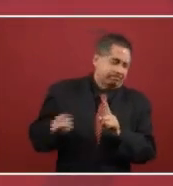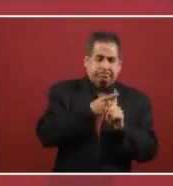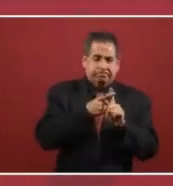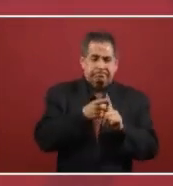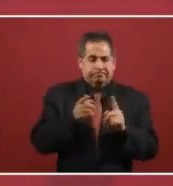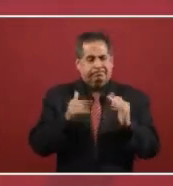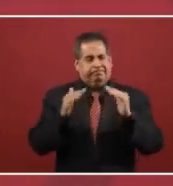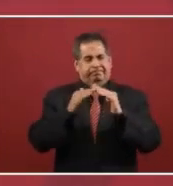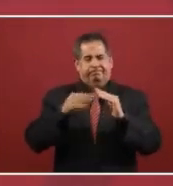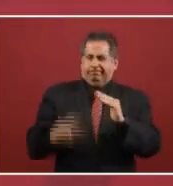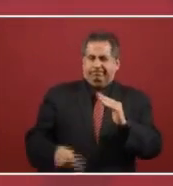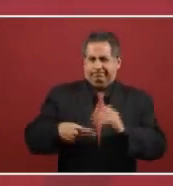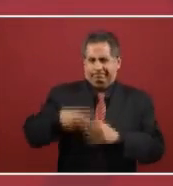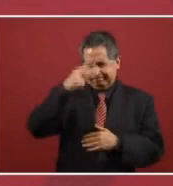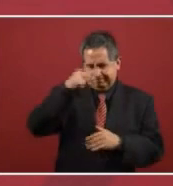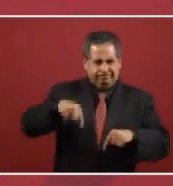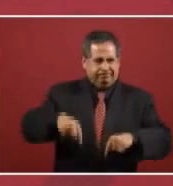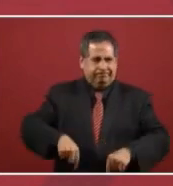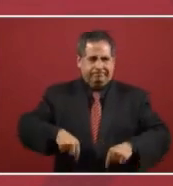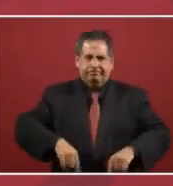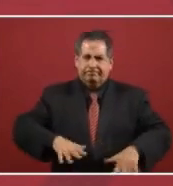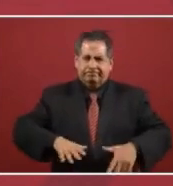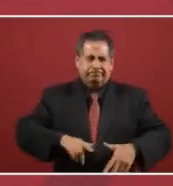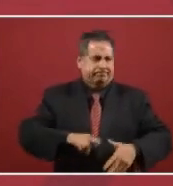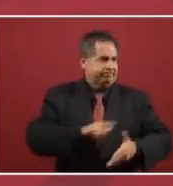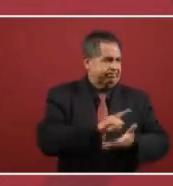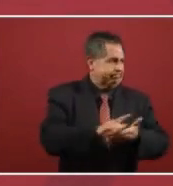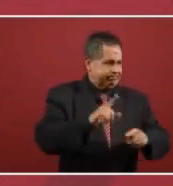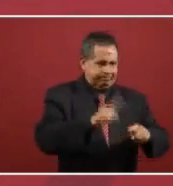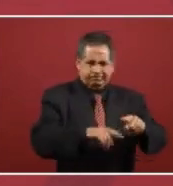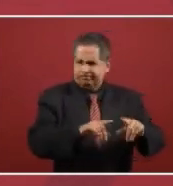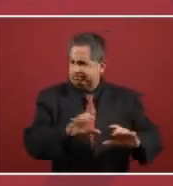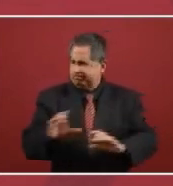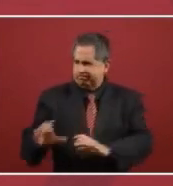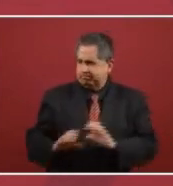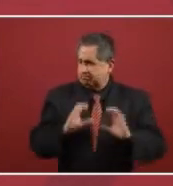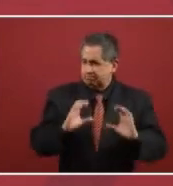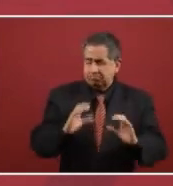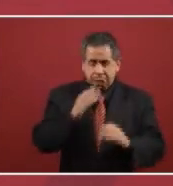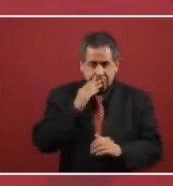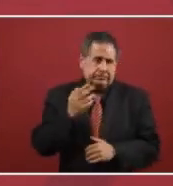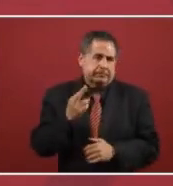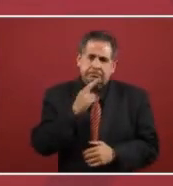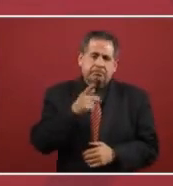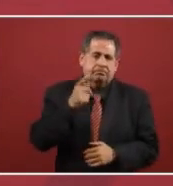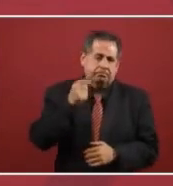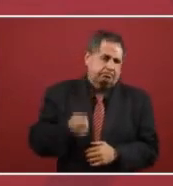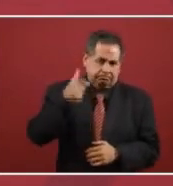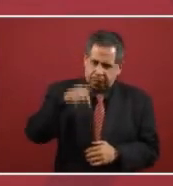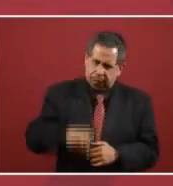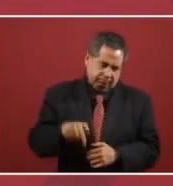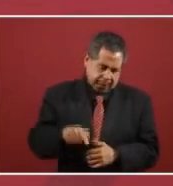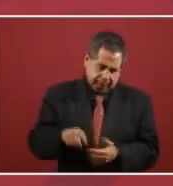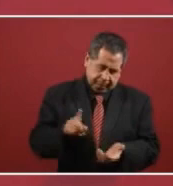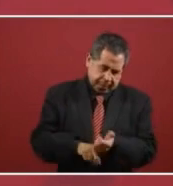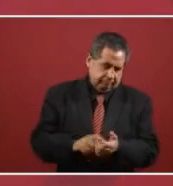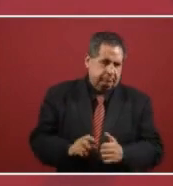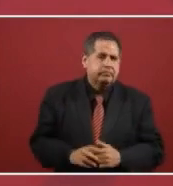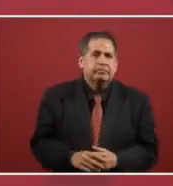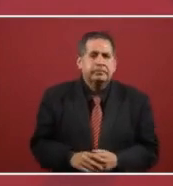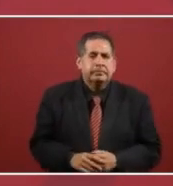house, La casa, clean your home, porque si